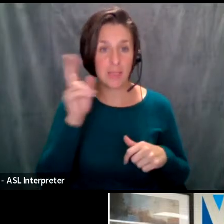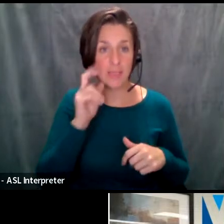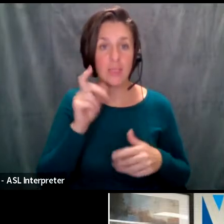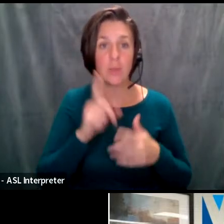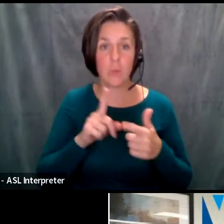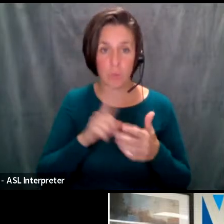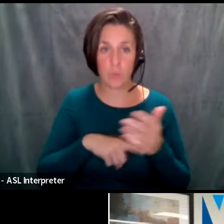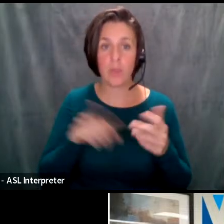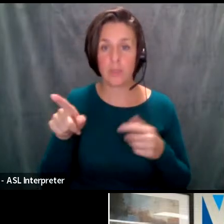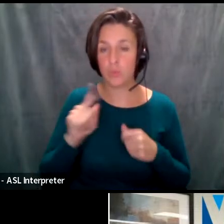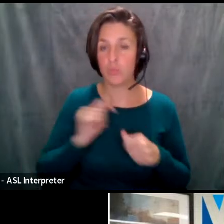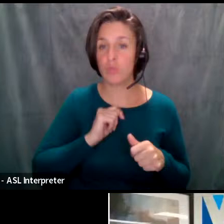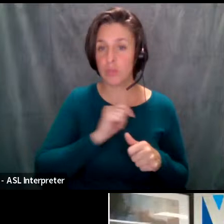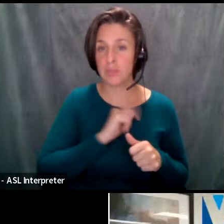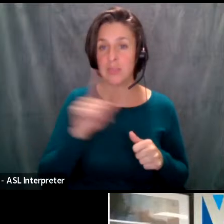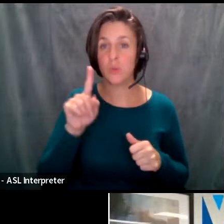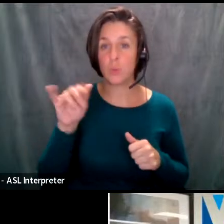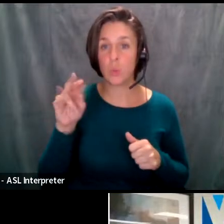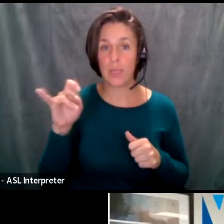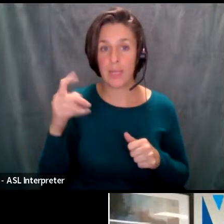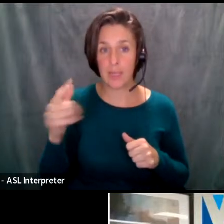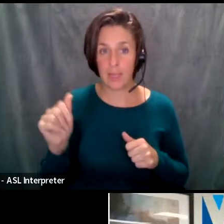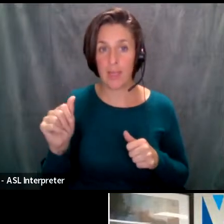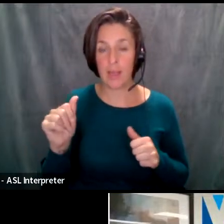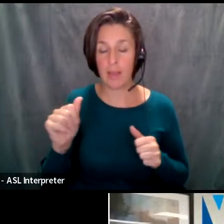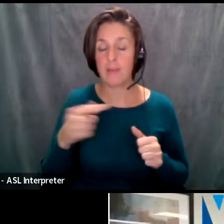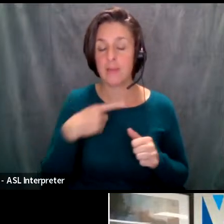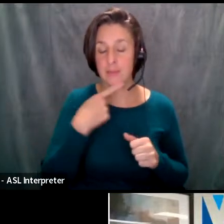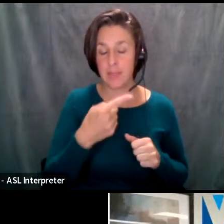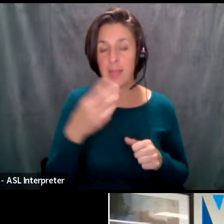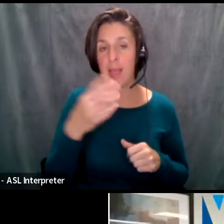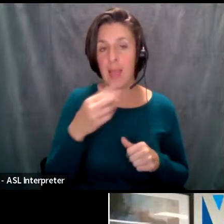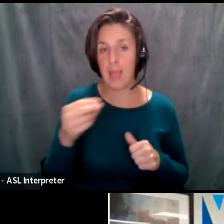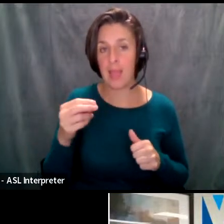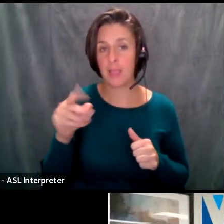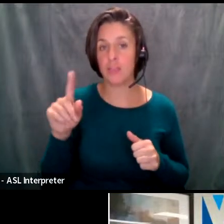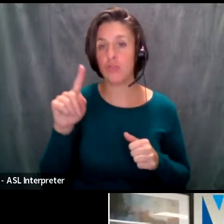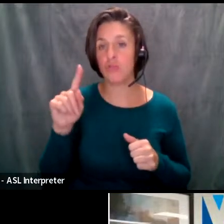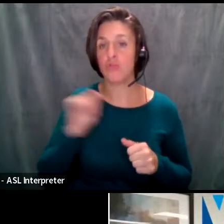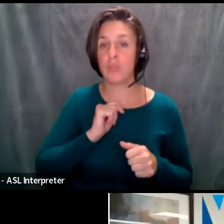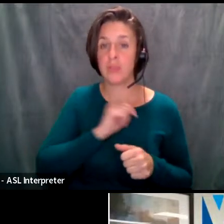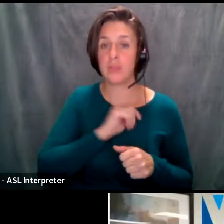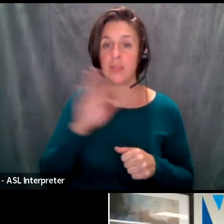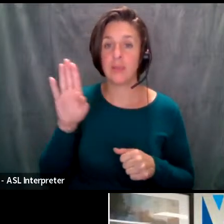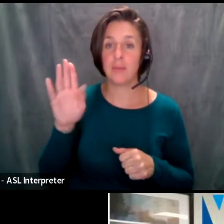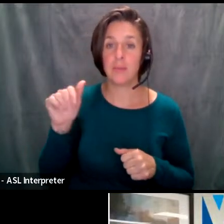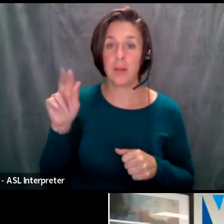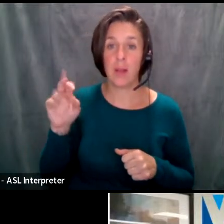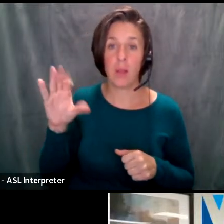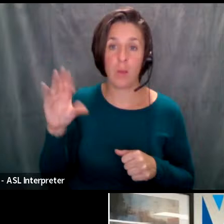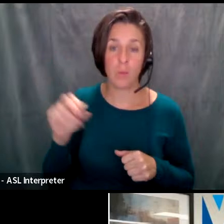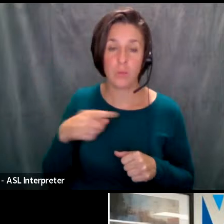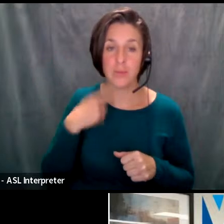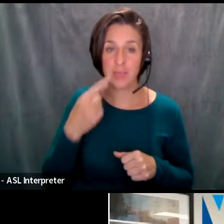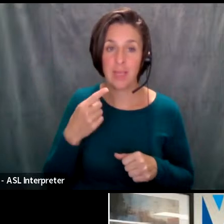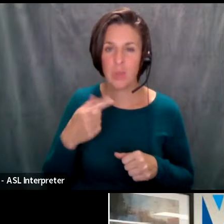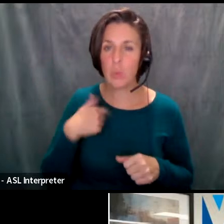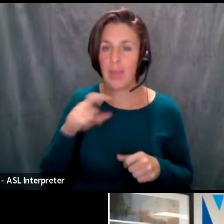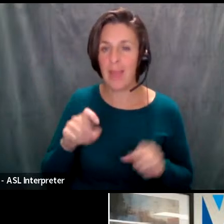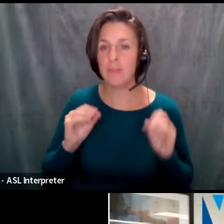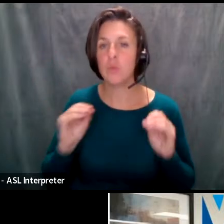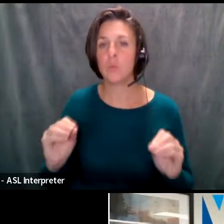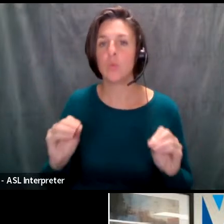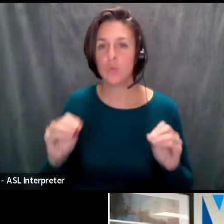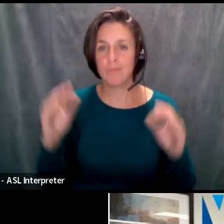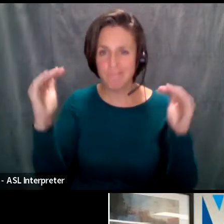Trustee Zuniga Likia is saying, and also Trustee Blanco is saying, where we have to move the needle and what can we